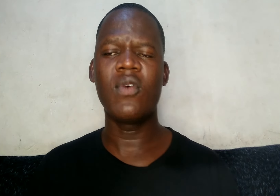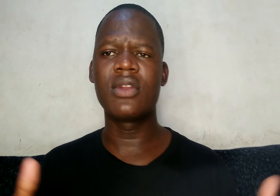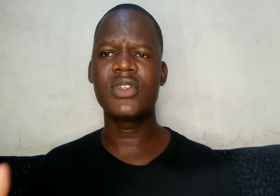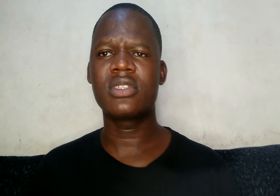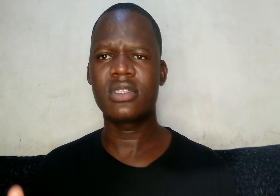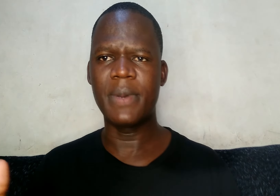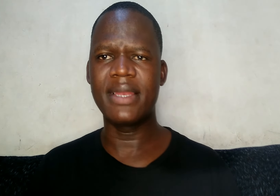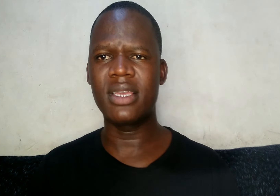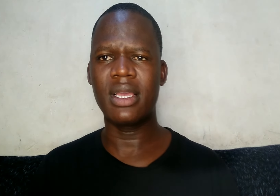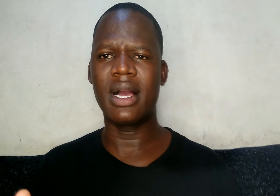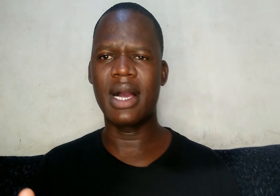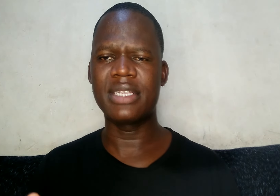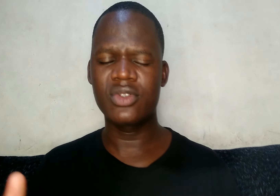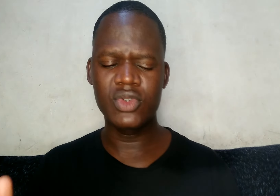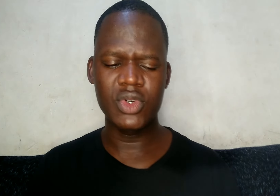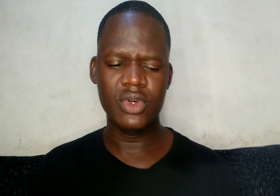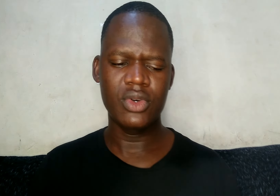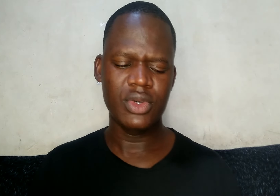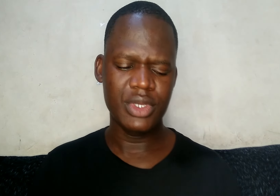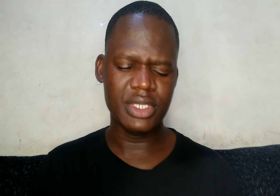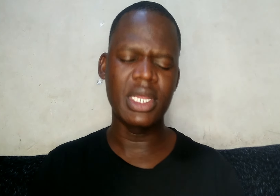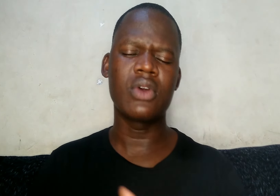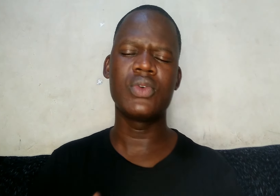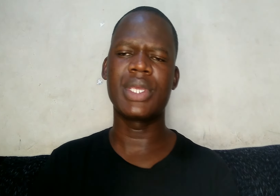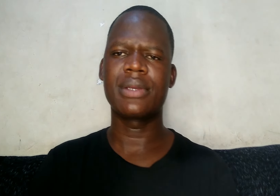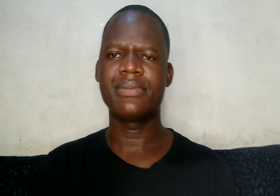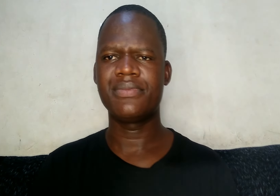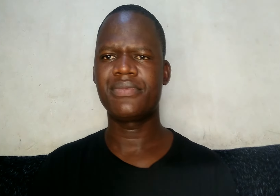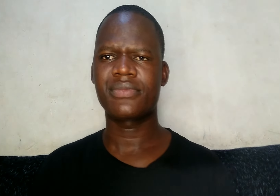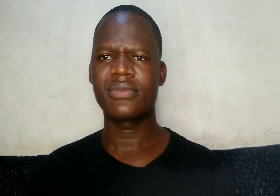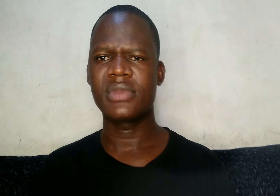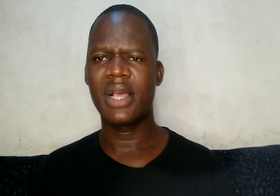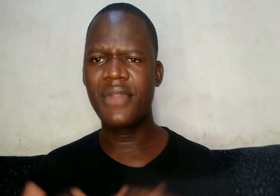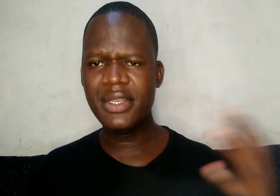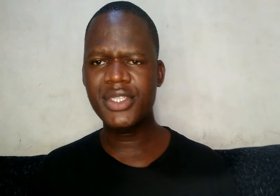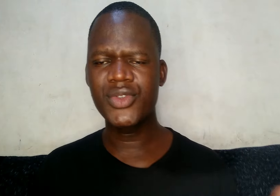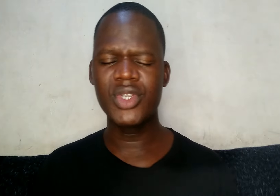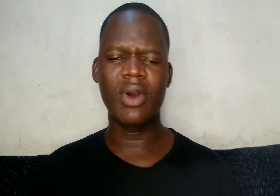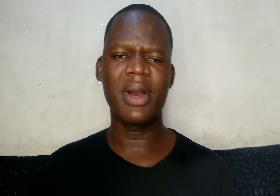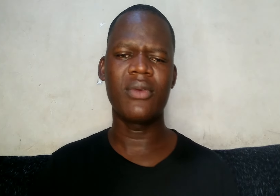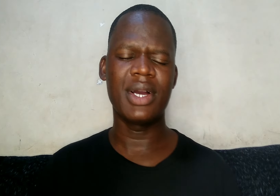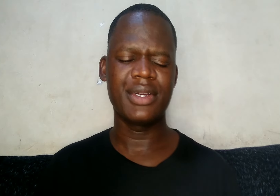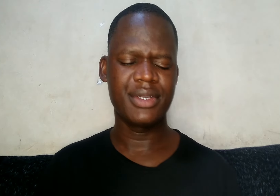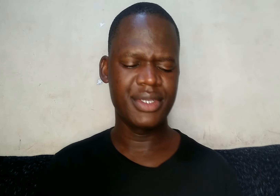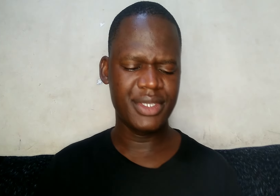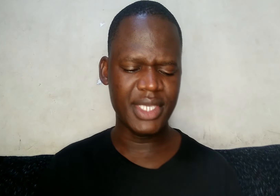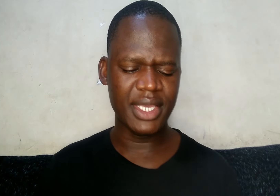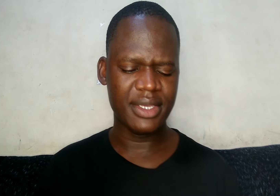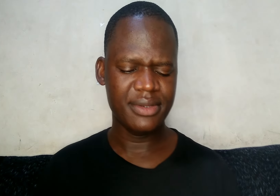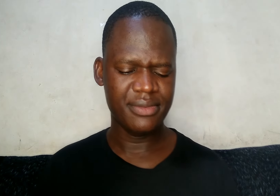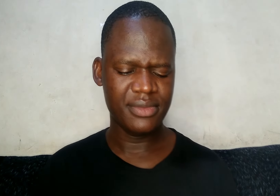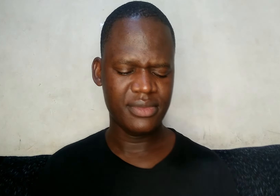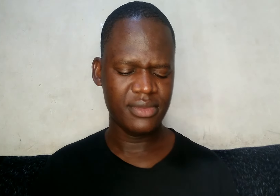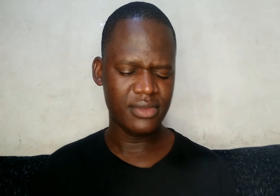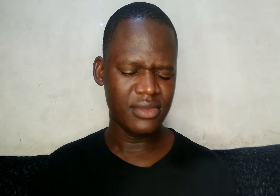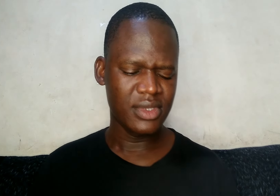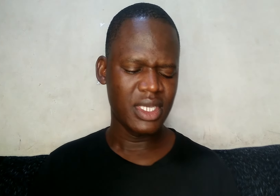most of them were not spending as Ruto is now doing. That is Eugene Wamalwa is